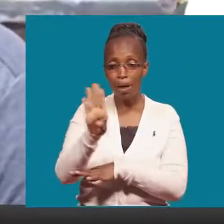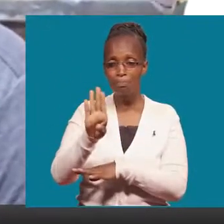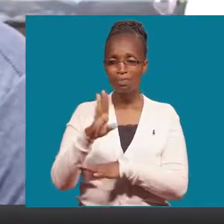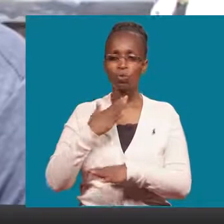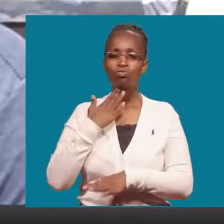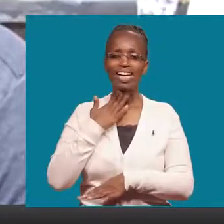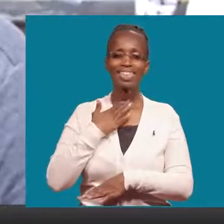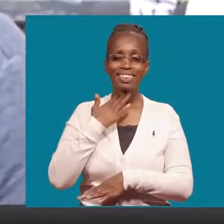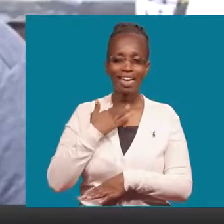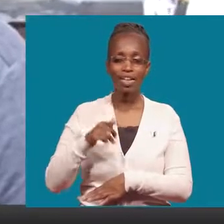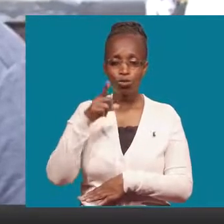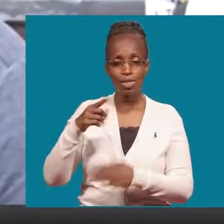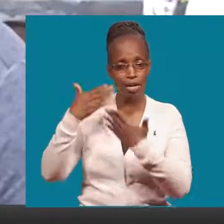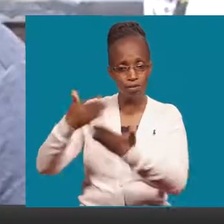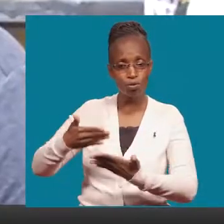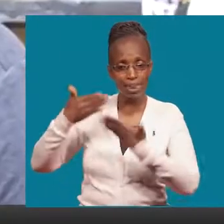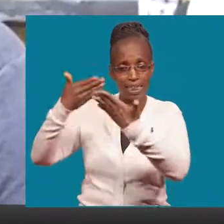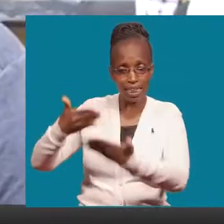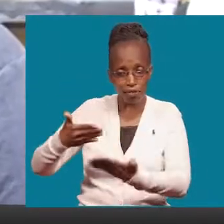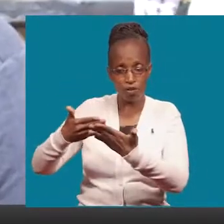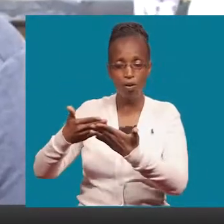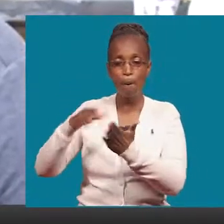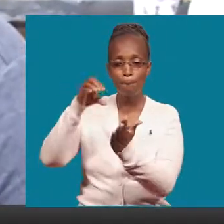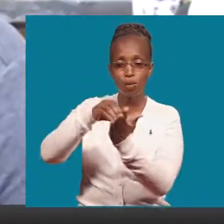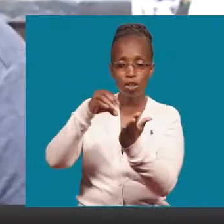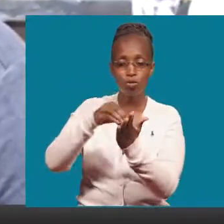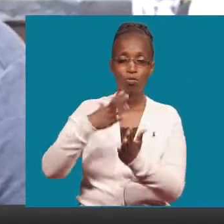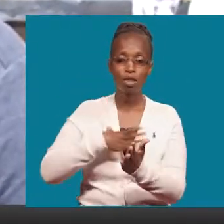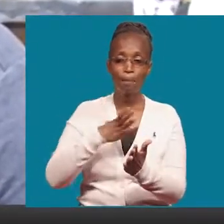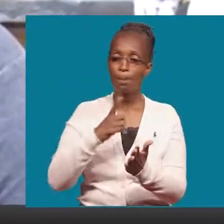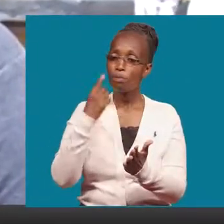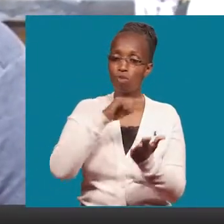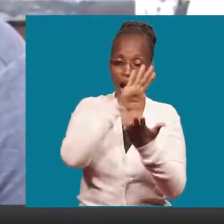are asking the parties mostly wiper party tonight